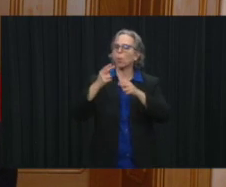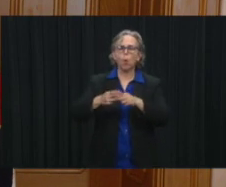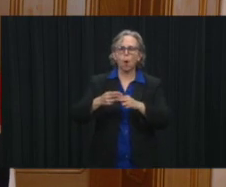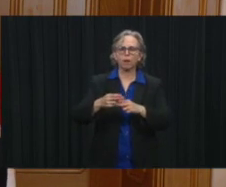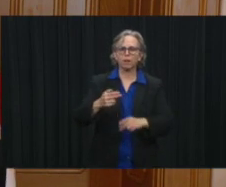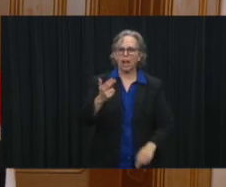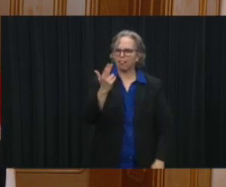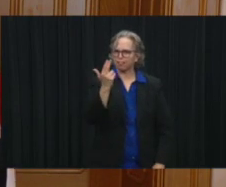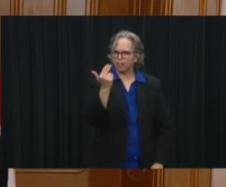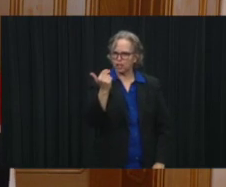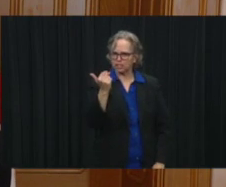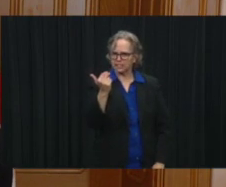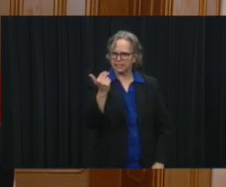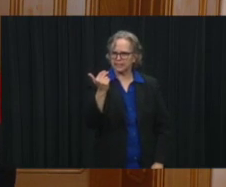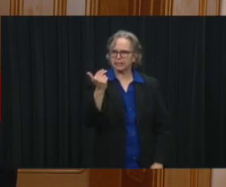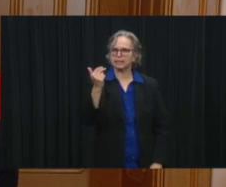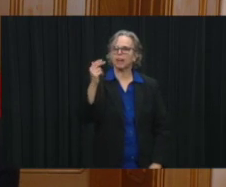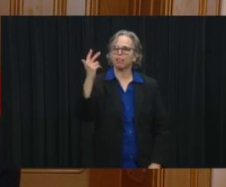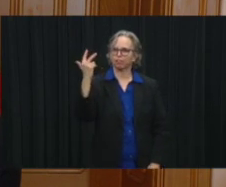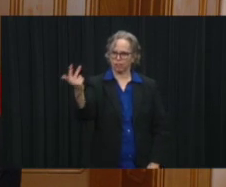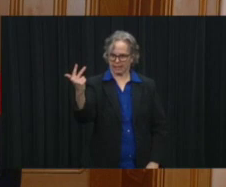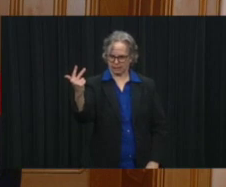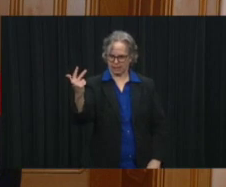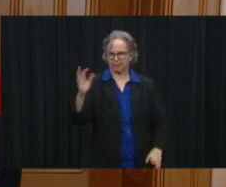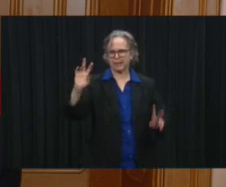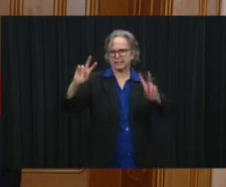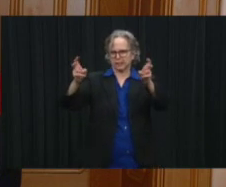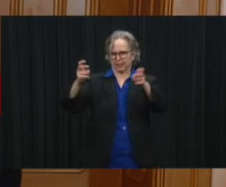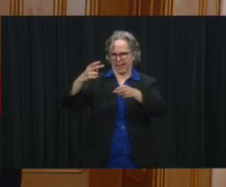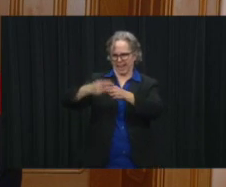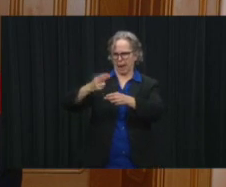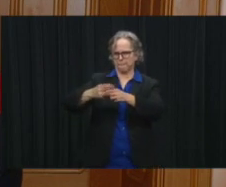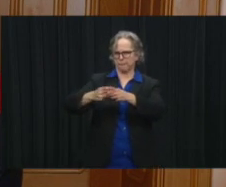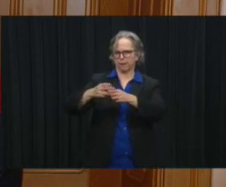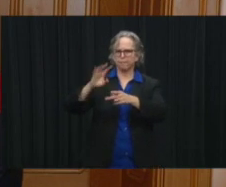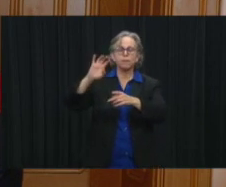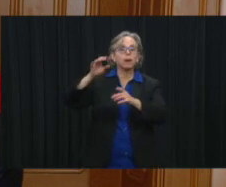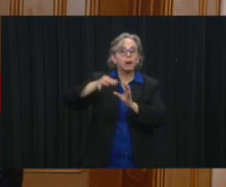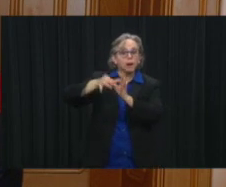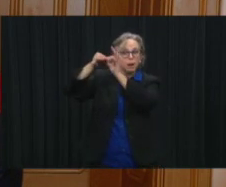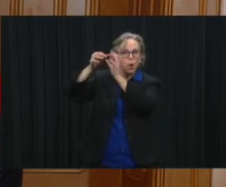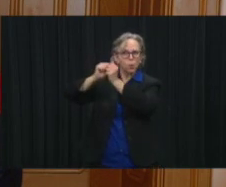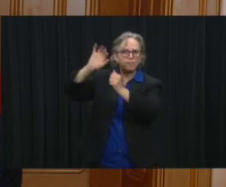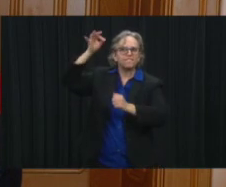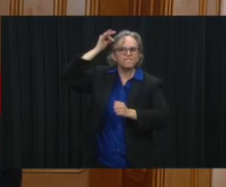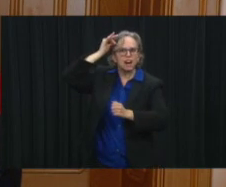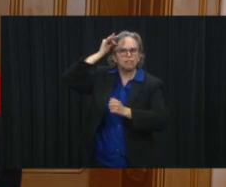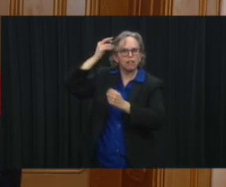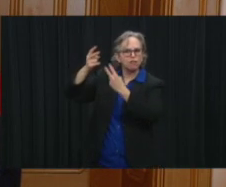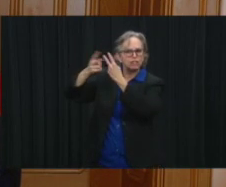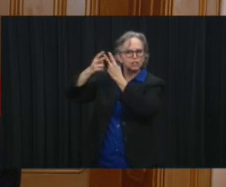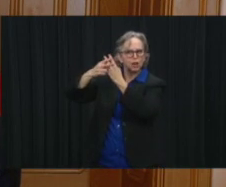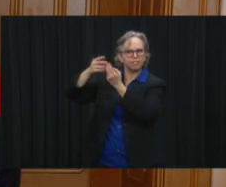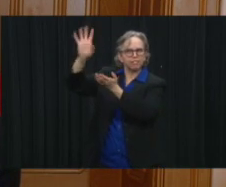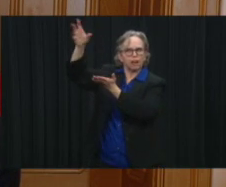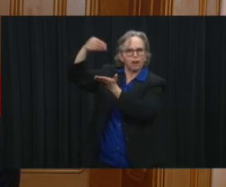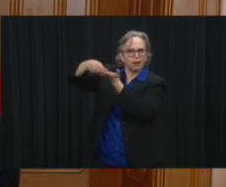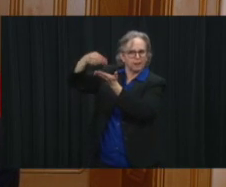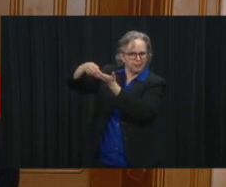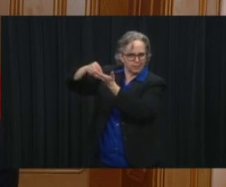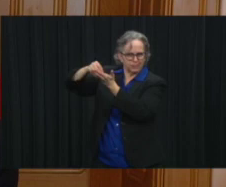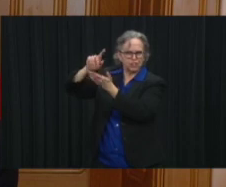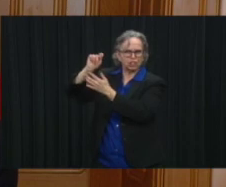Exchange Stabilization Fund. That's through the Federal Reserve and through the Treasury Department. That will be helpful for some